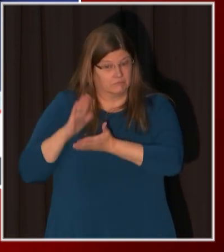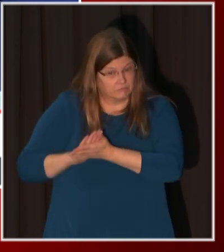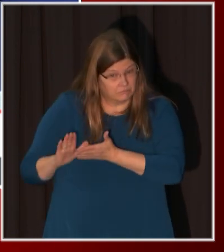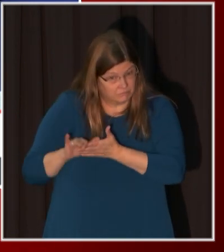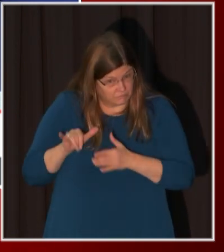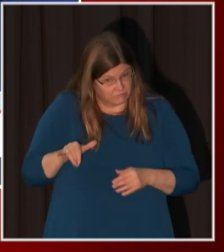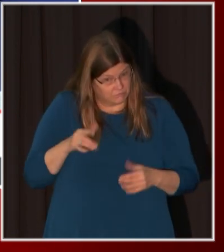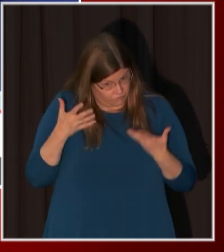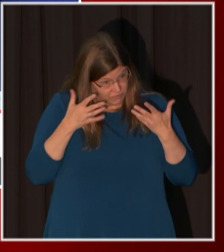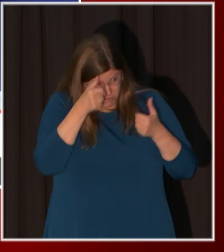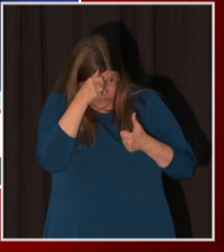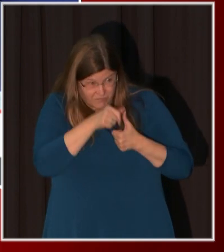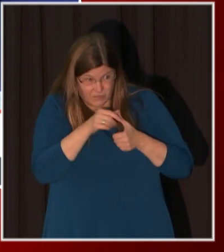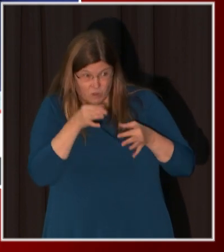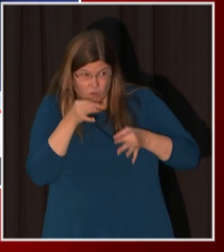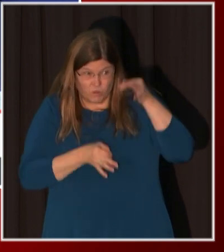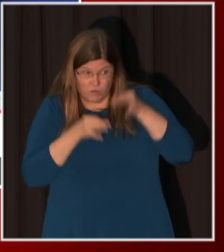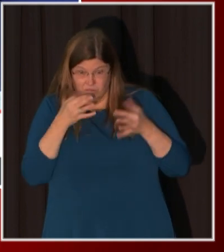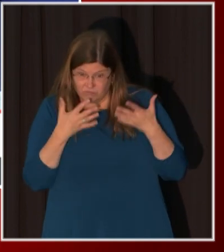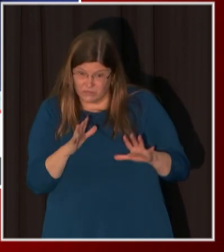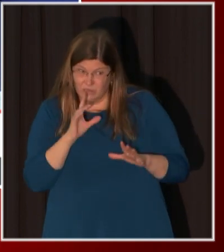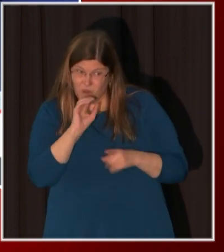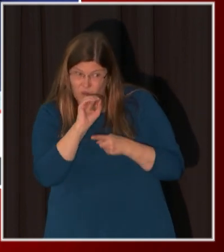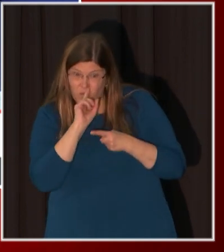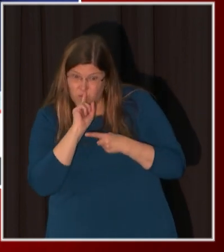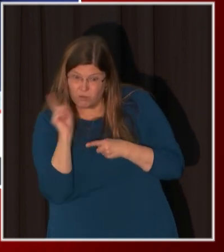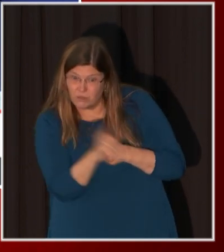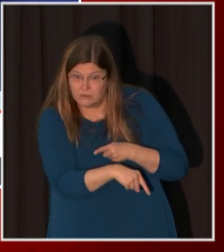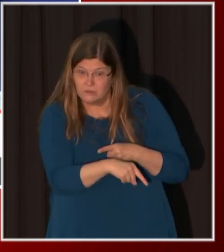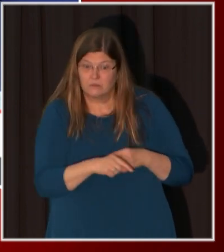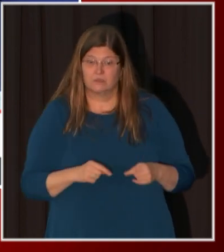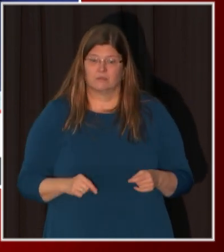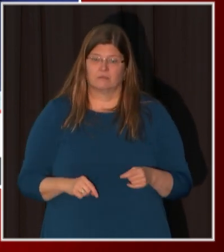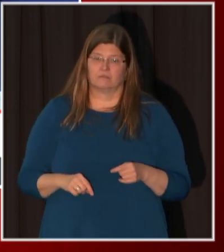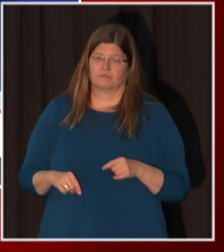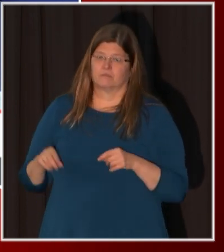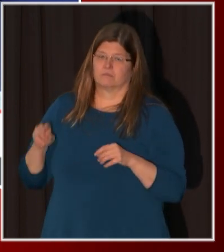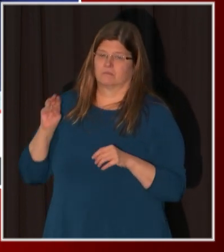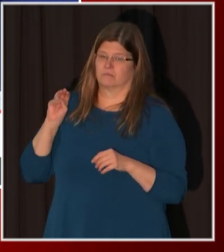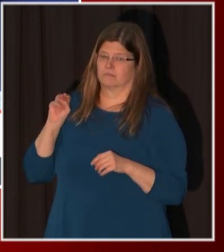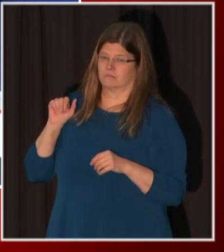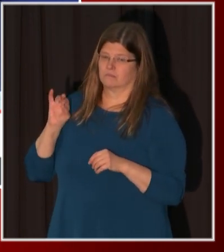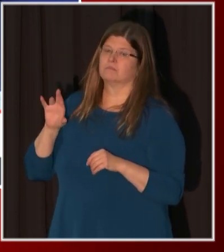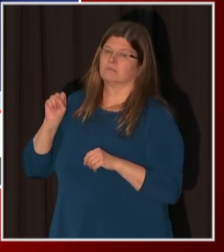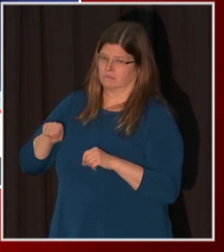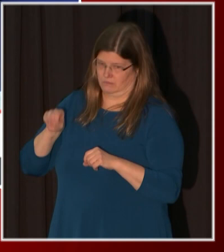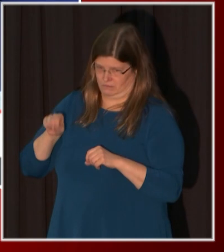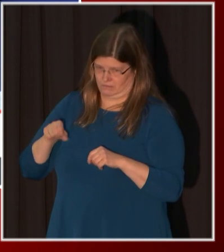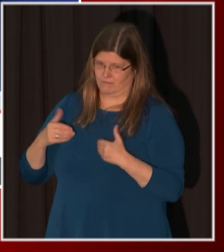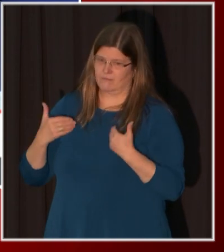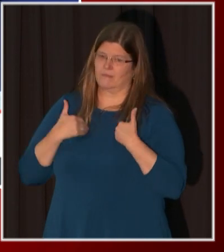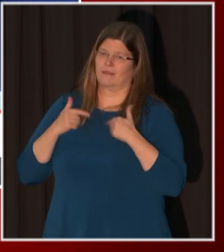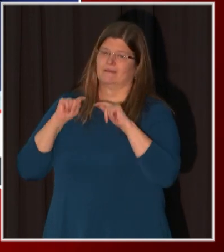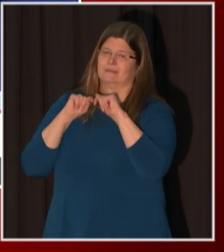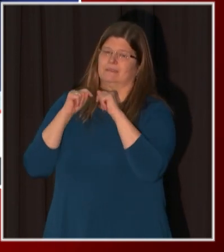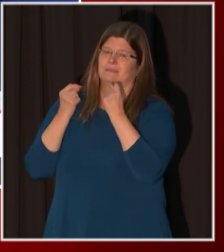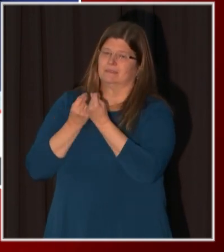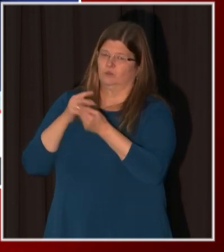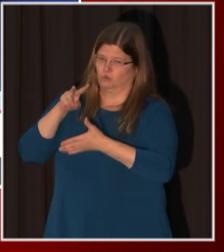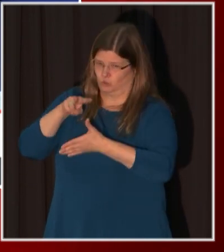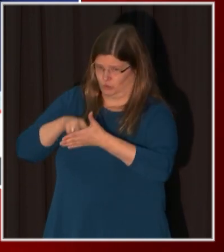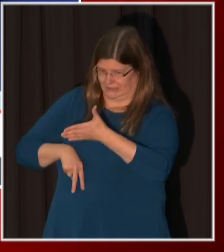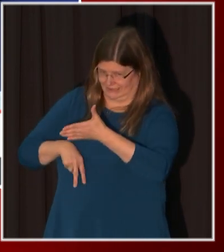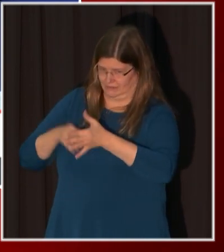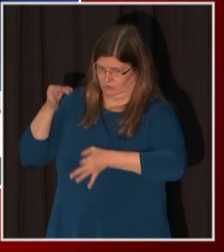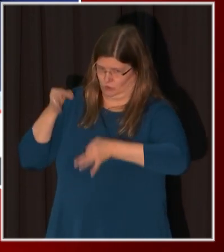we have a team that is looking through all of the recommendations of the court, in addition to all of